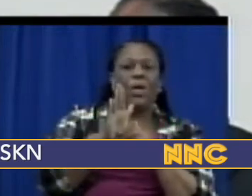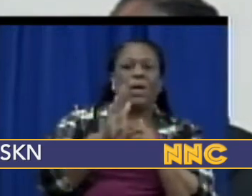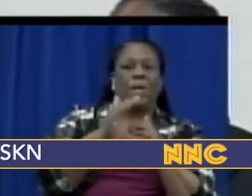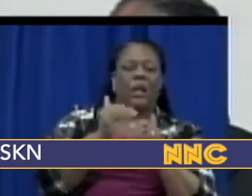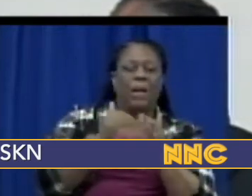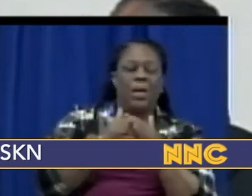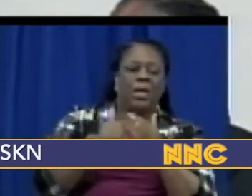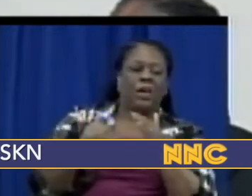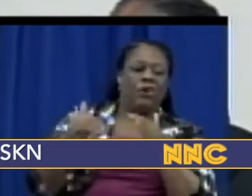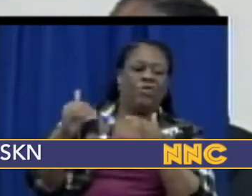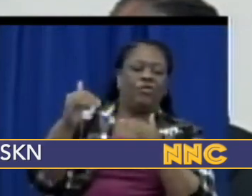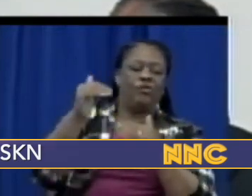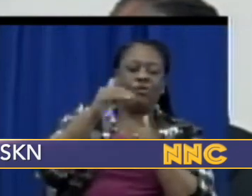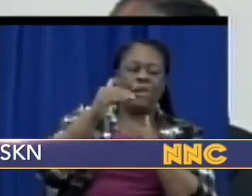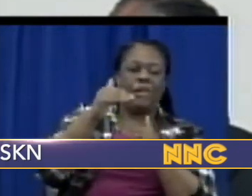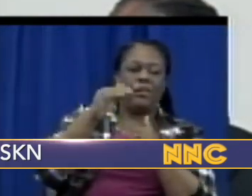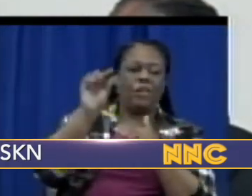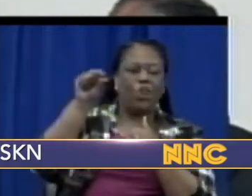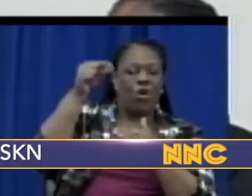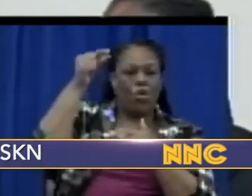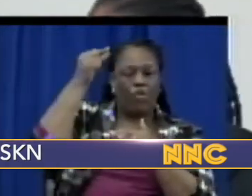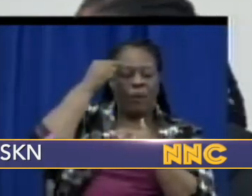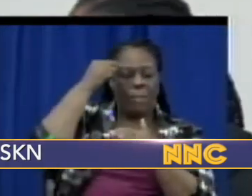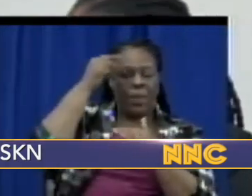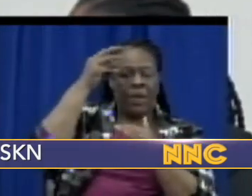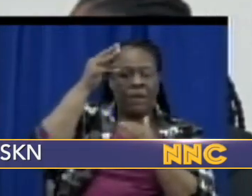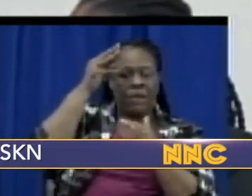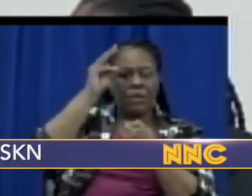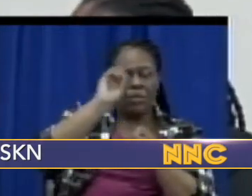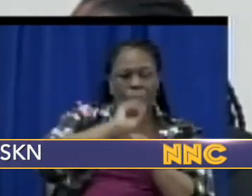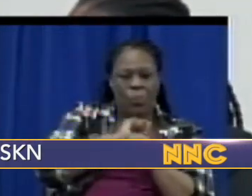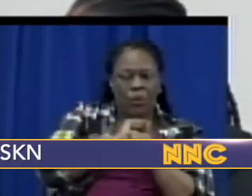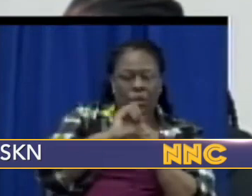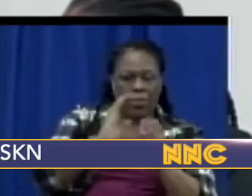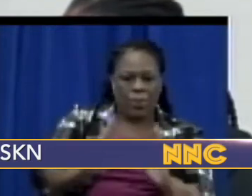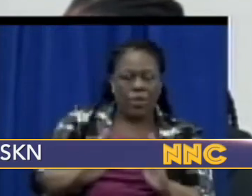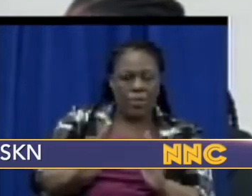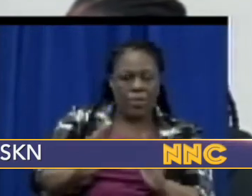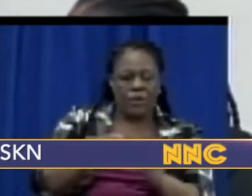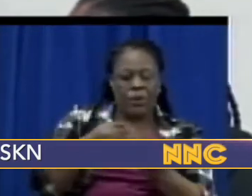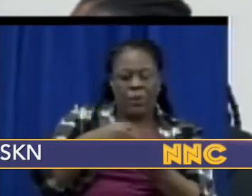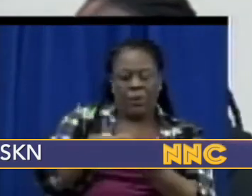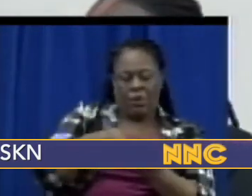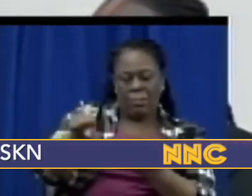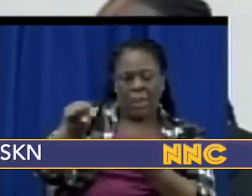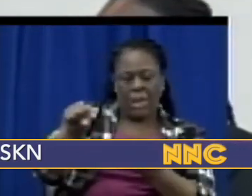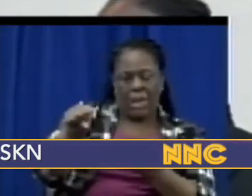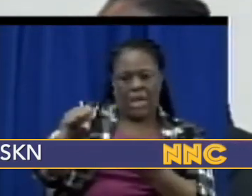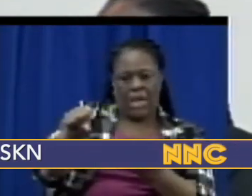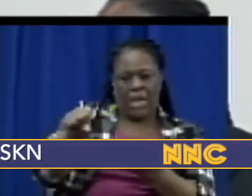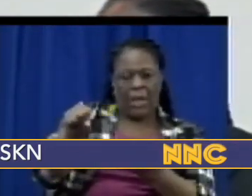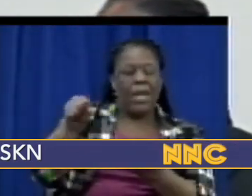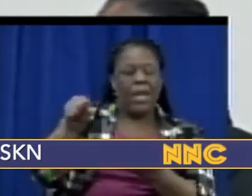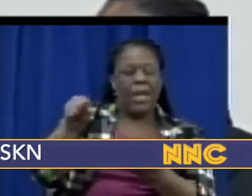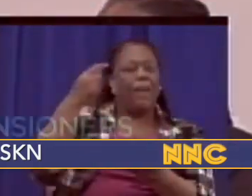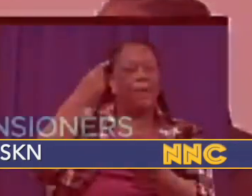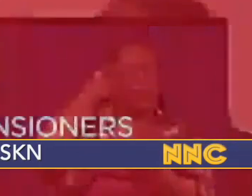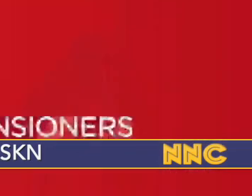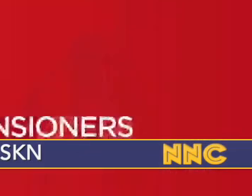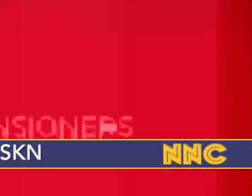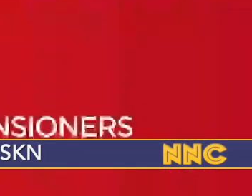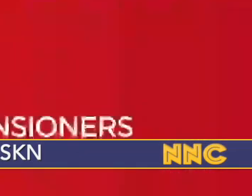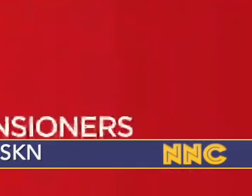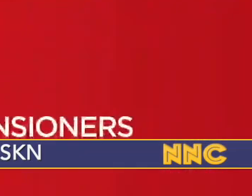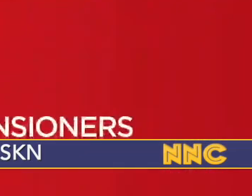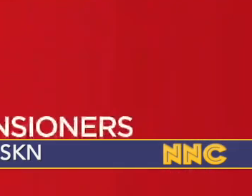Kittsandia Nevis, the Honourable Dr. Terence Drew on Wednesday, December 13th, announced a number of initiatives which are expected to